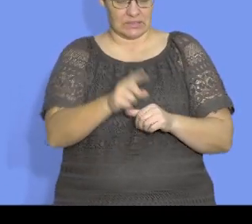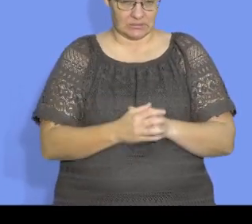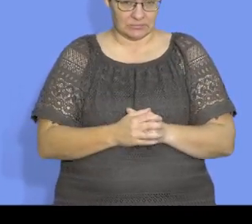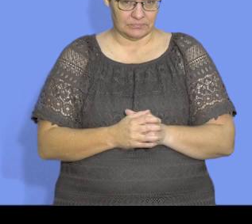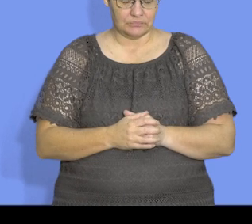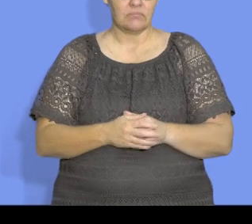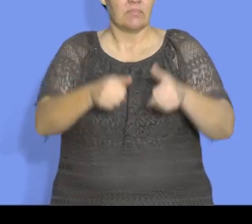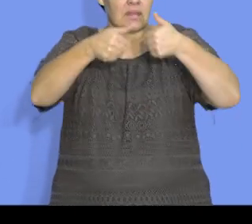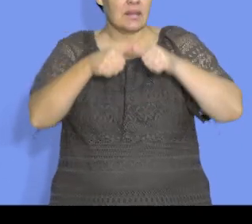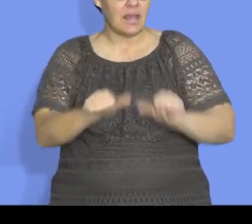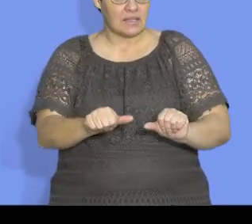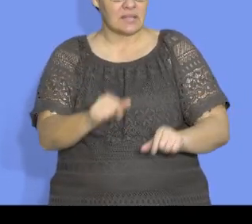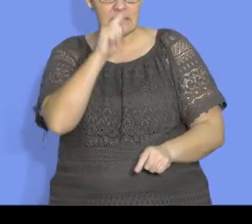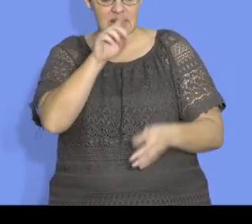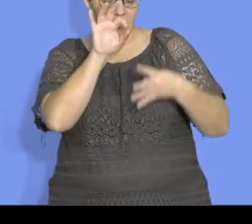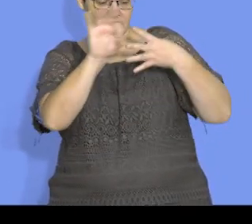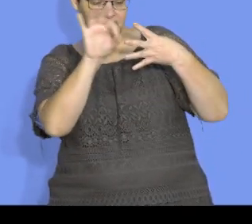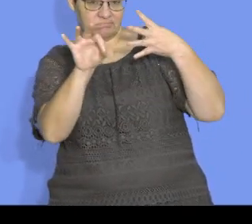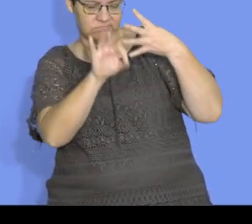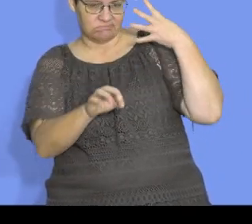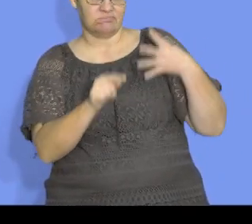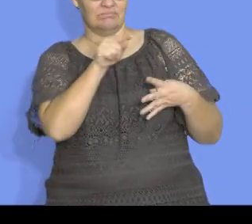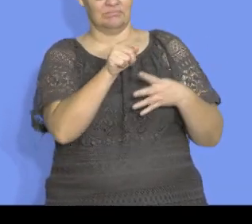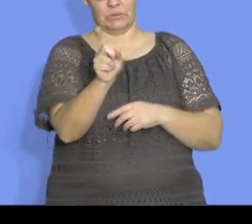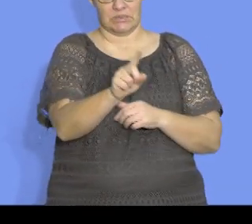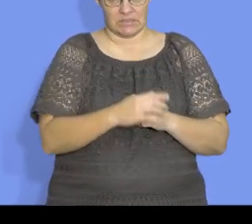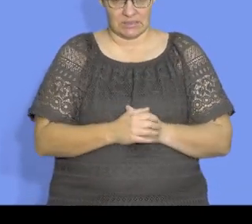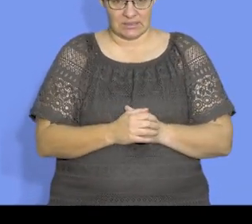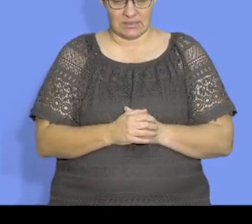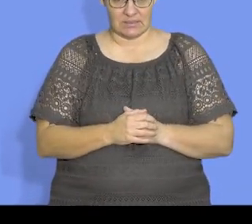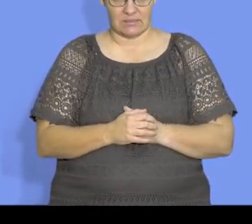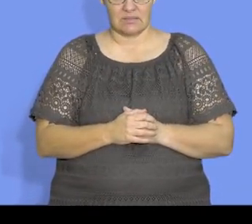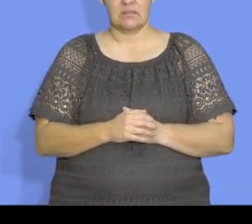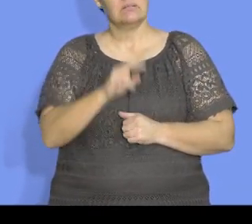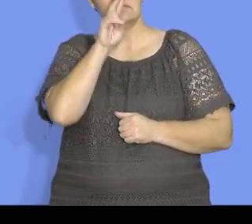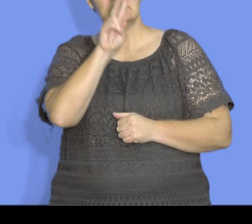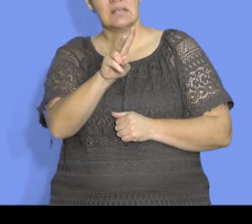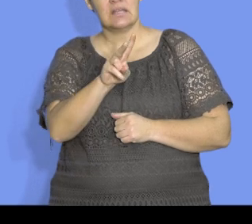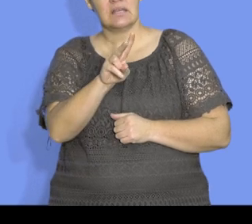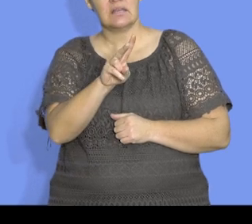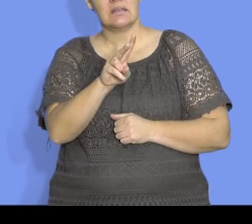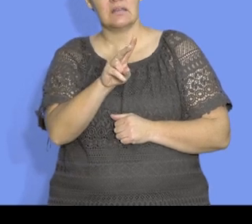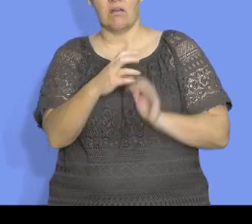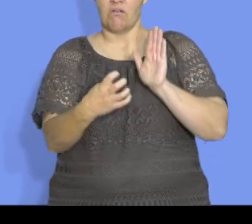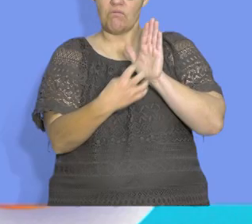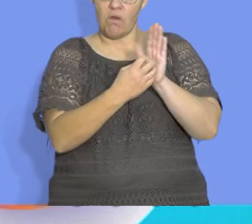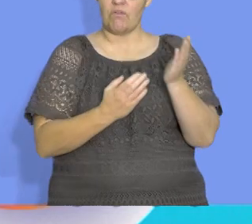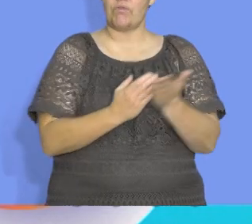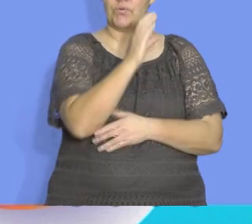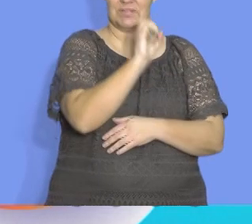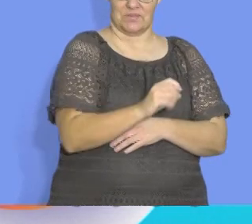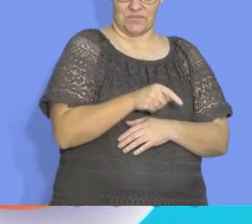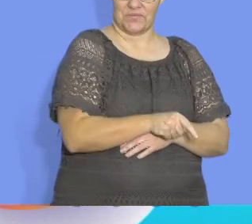is to look and see the characteristics of this graph. Notice that the graph goes through the origin.